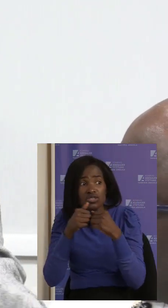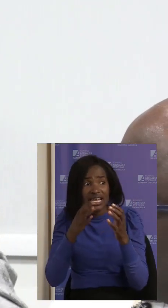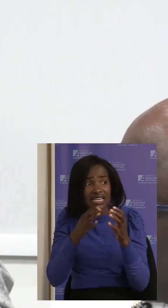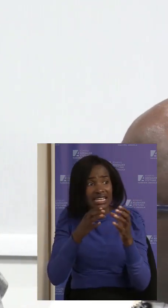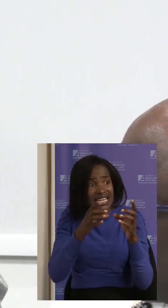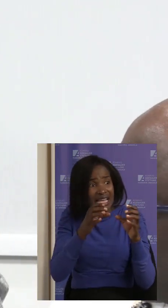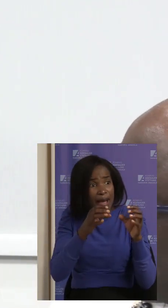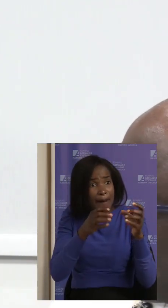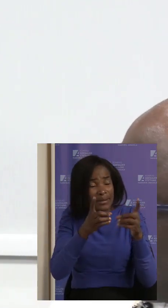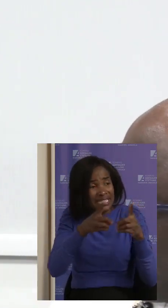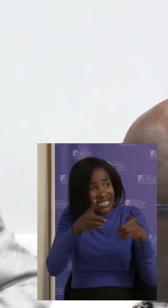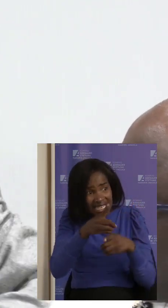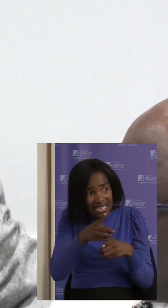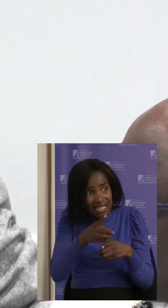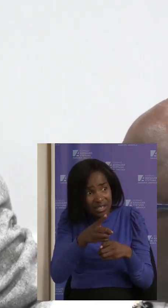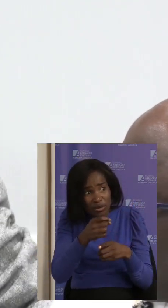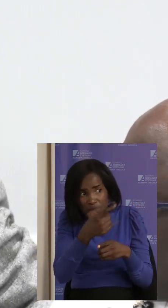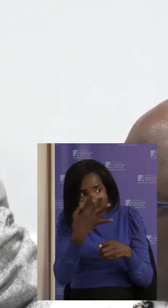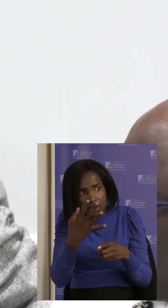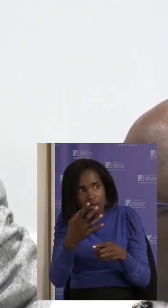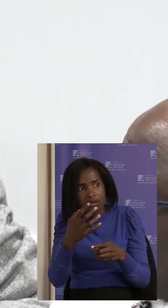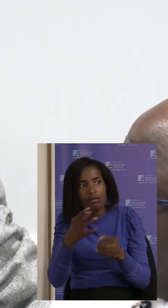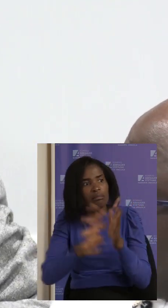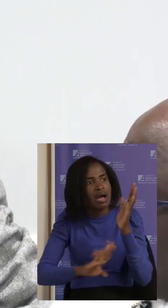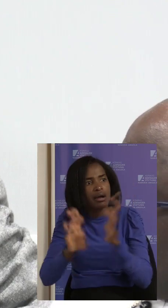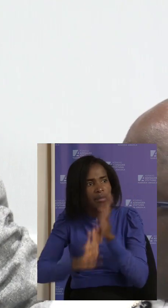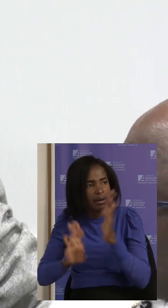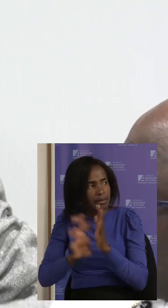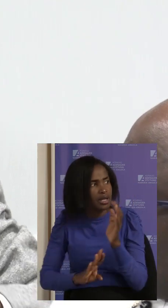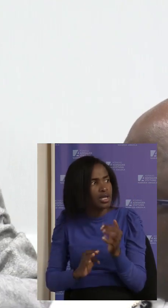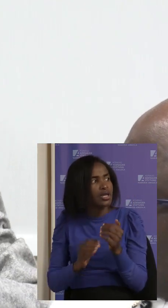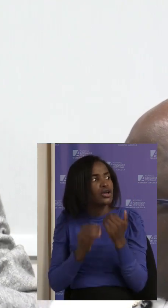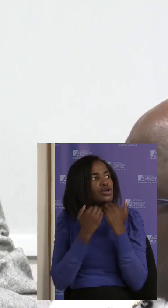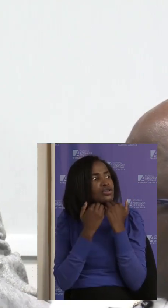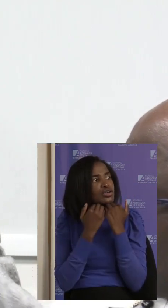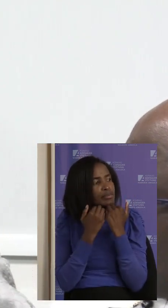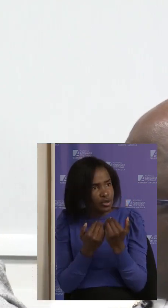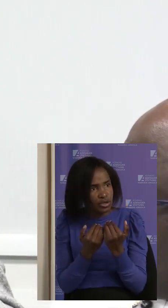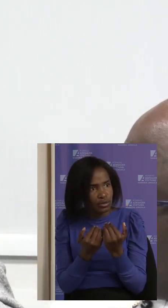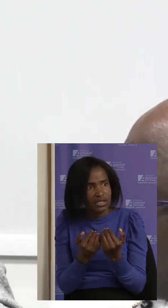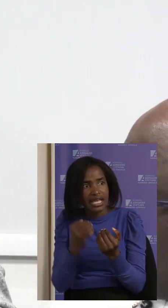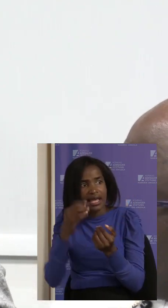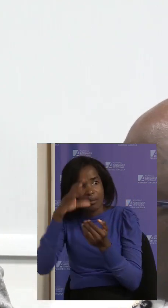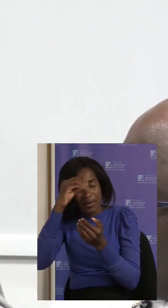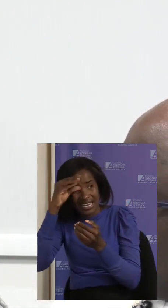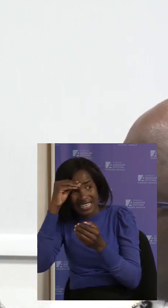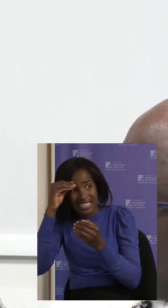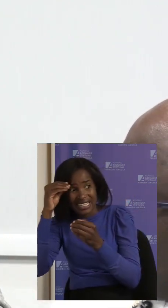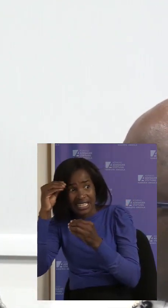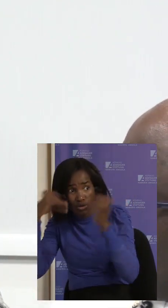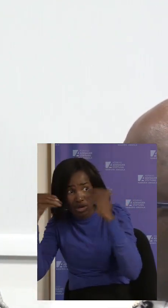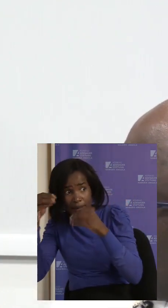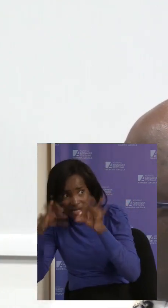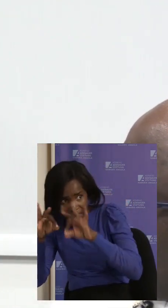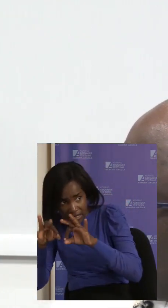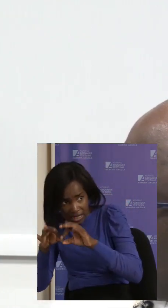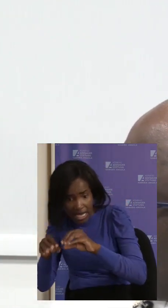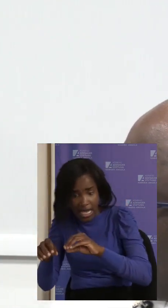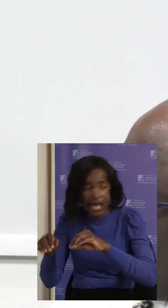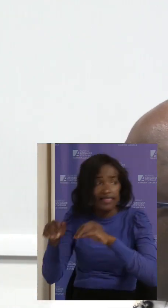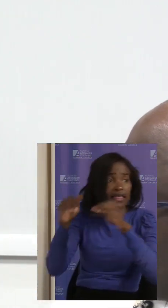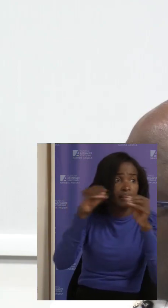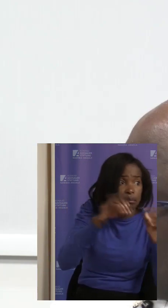with mathematics, they will not graduate. So the easy option is to go and say, I'm doing science to teach science. So they do a B.Ed